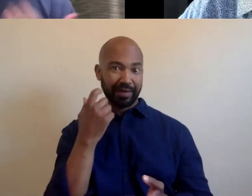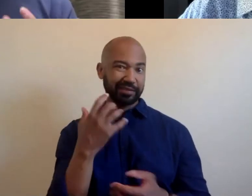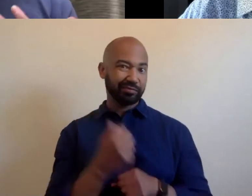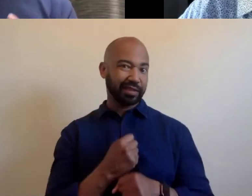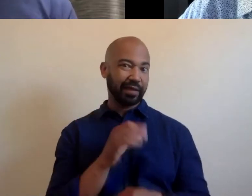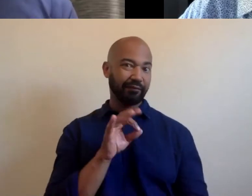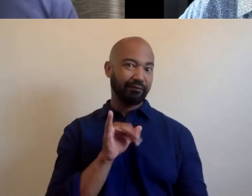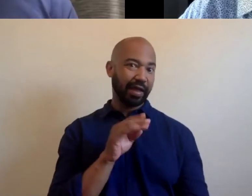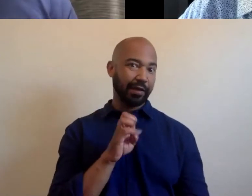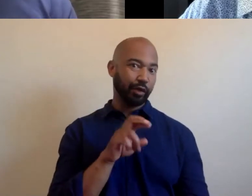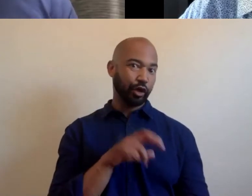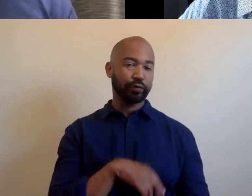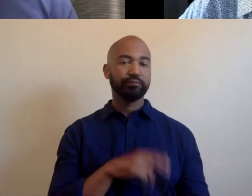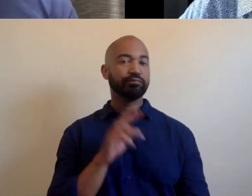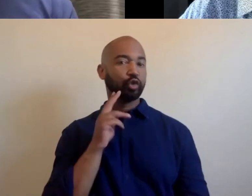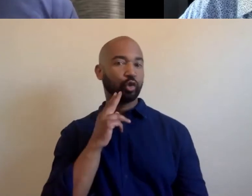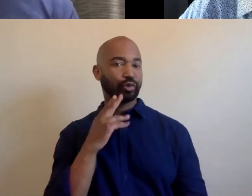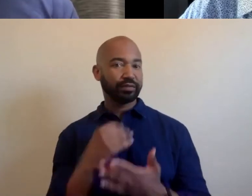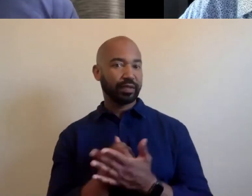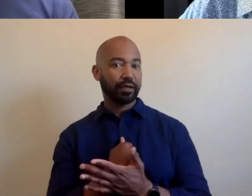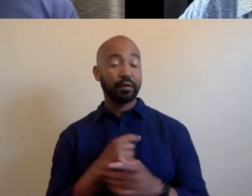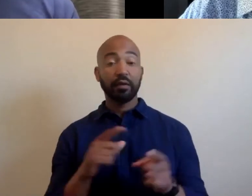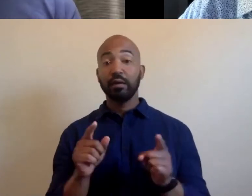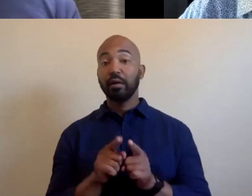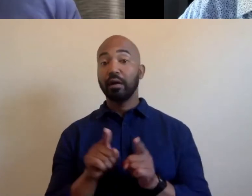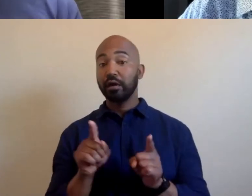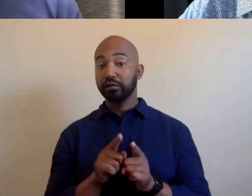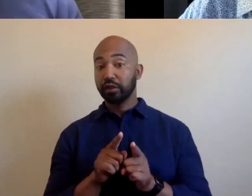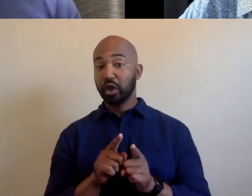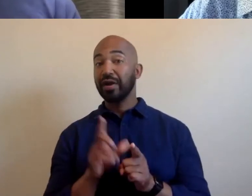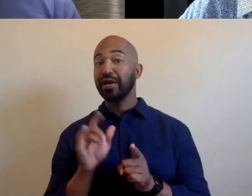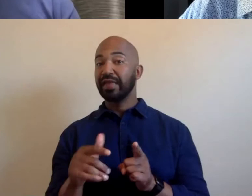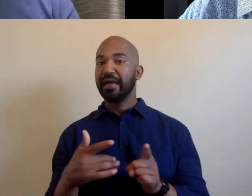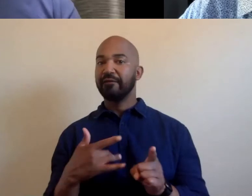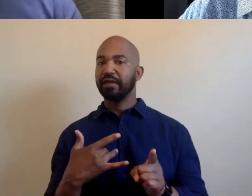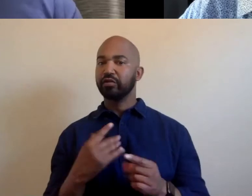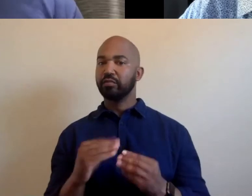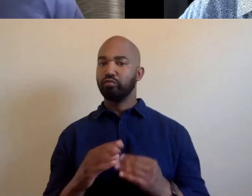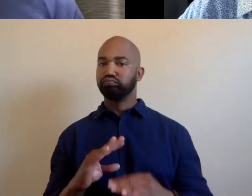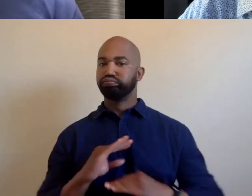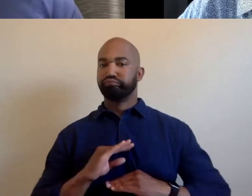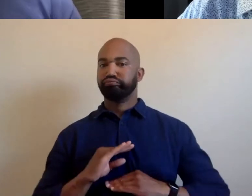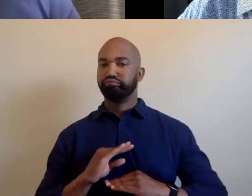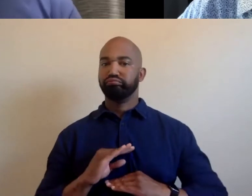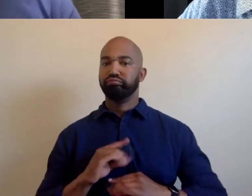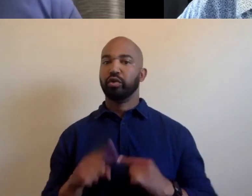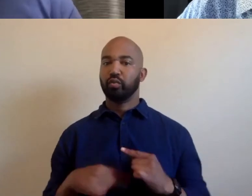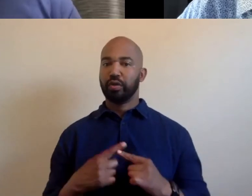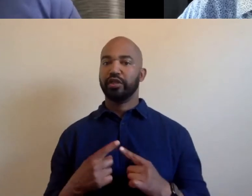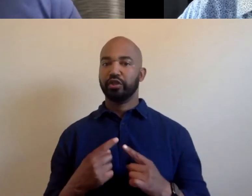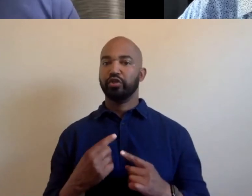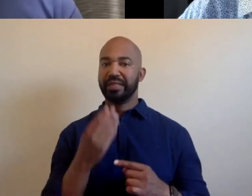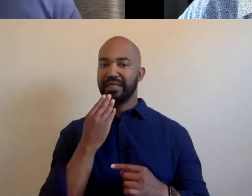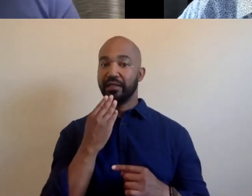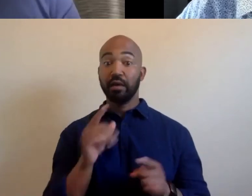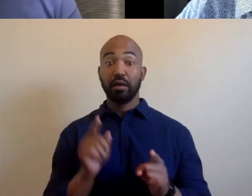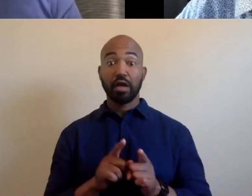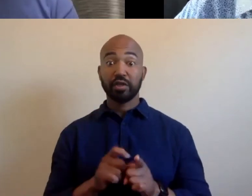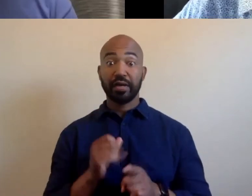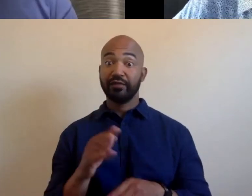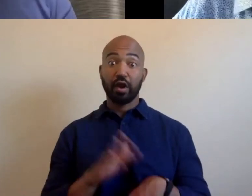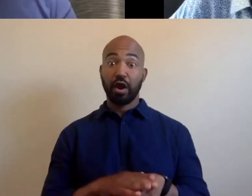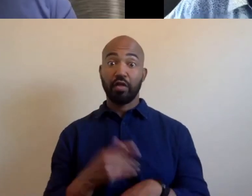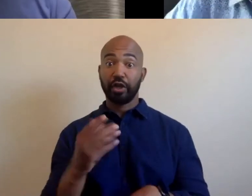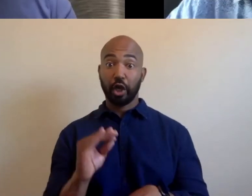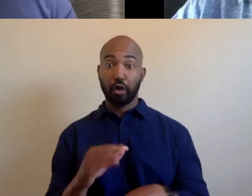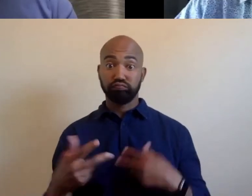the nutrients, but you're also getting something that'll essentially stick to your ribs, which can be helpful. And especially for people who are on the go as well. Sorry.